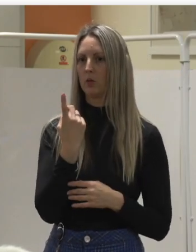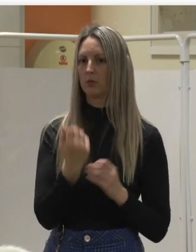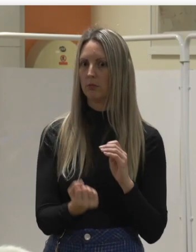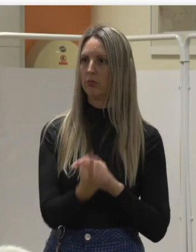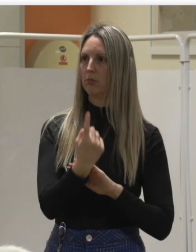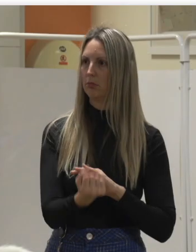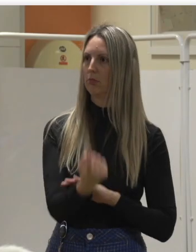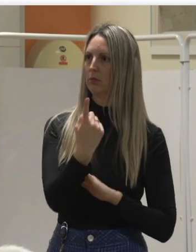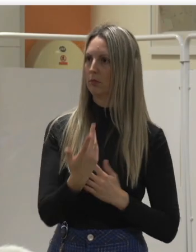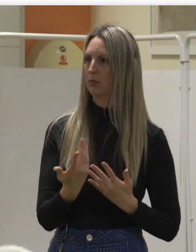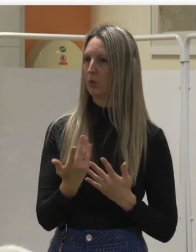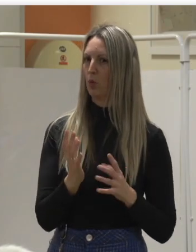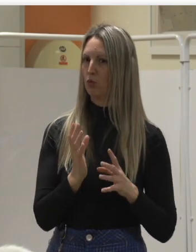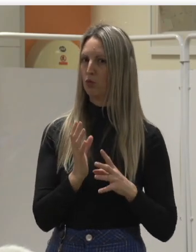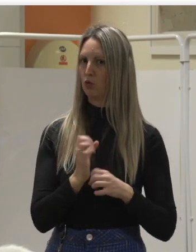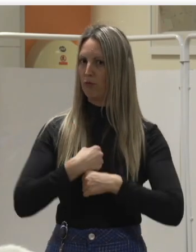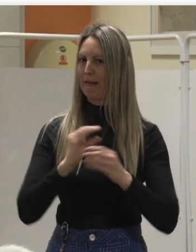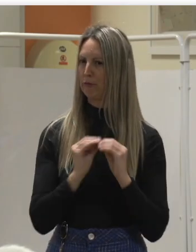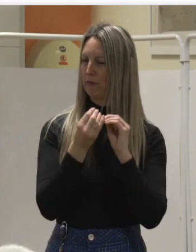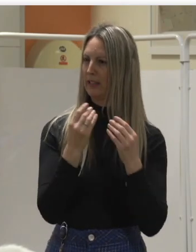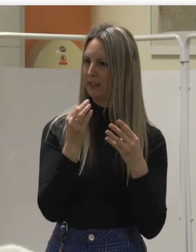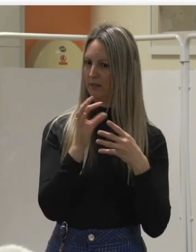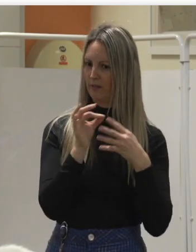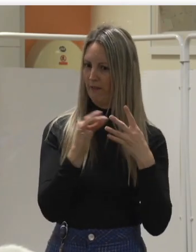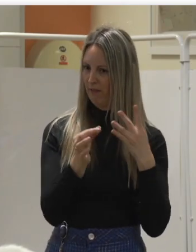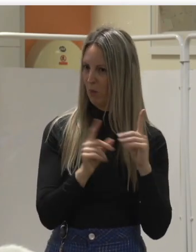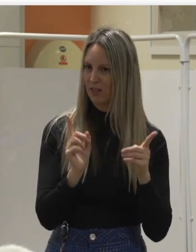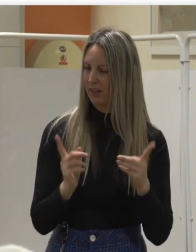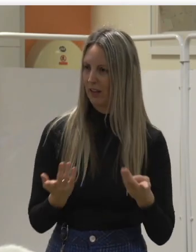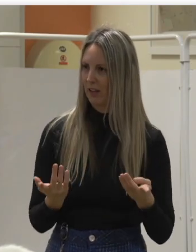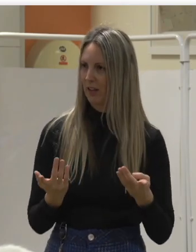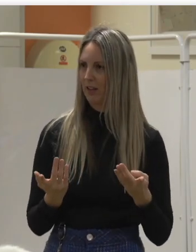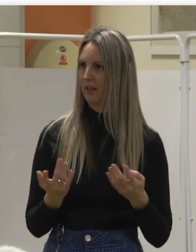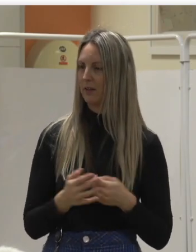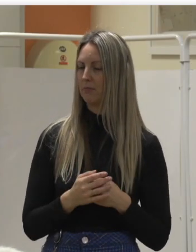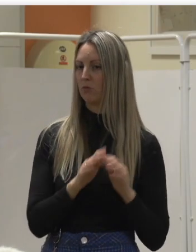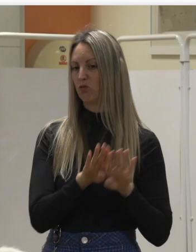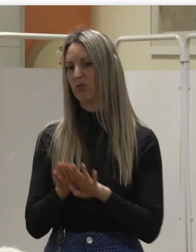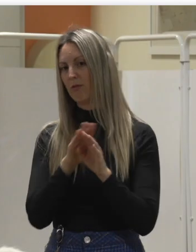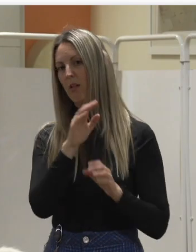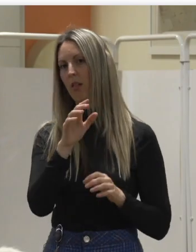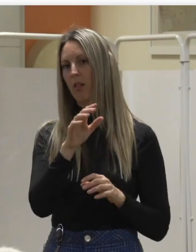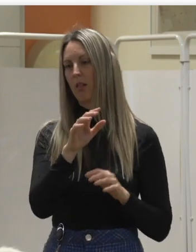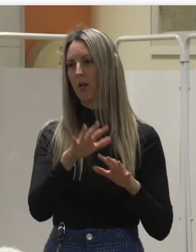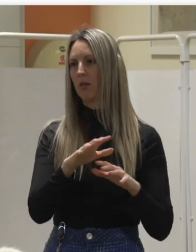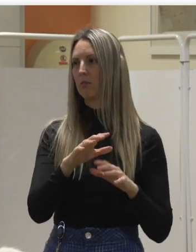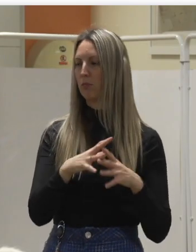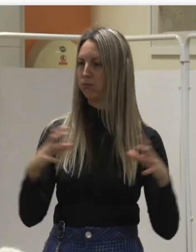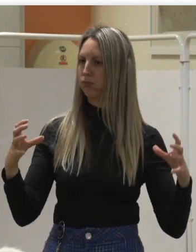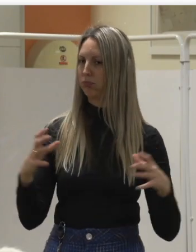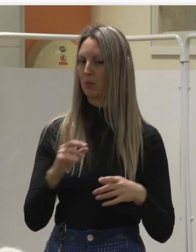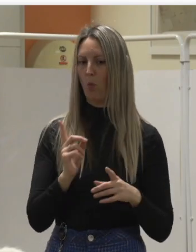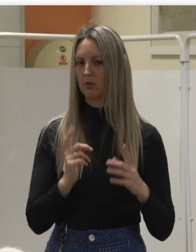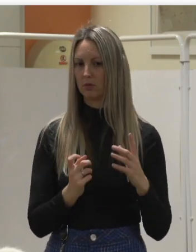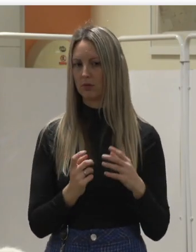are the stress-inducing factors we are looking at in our general population, and how we can help people